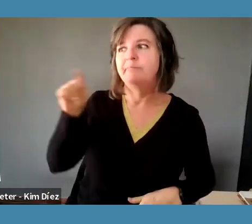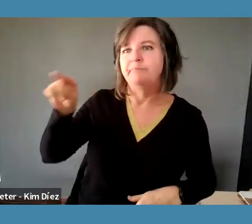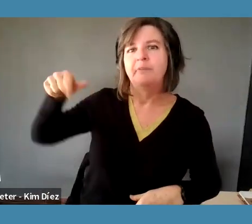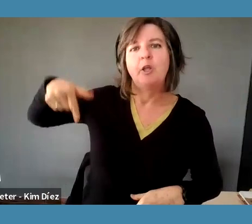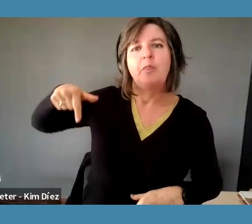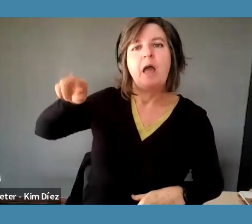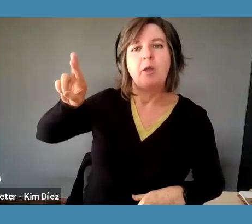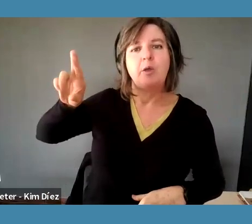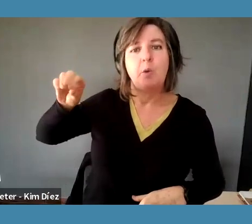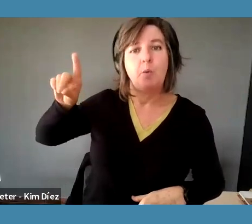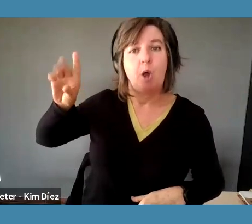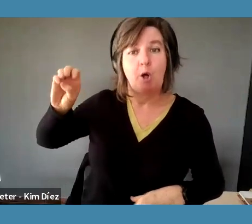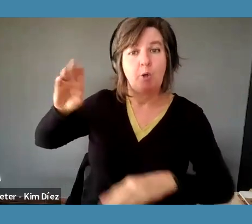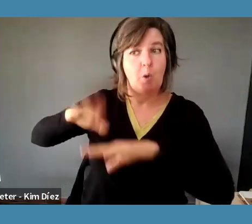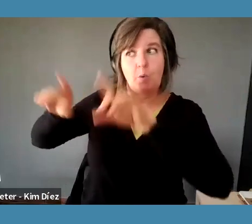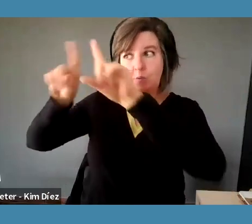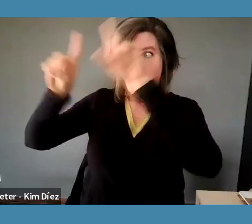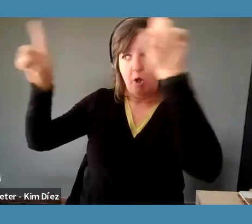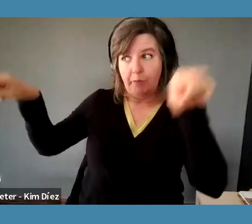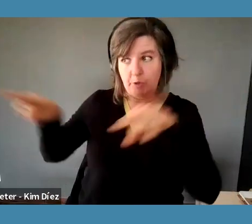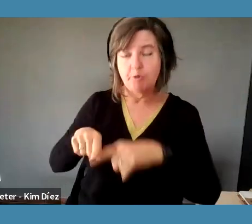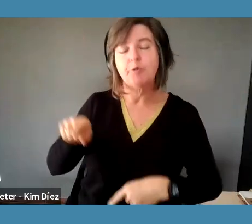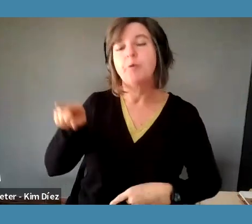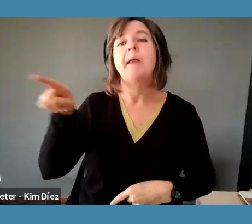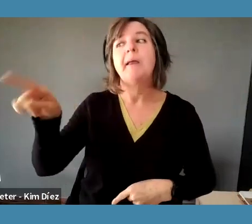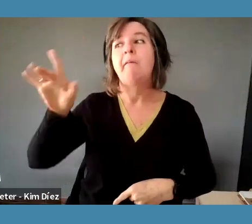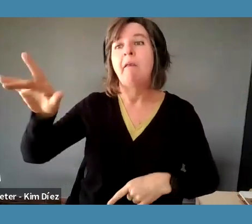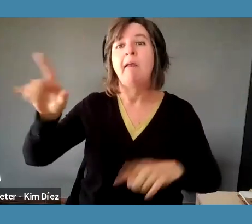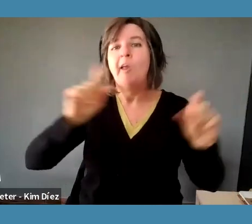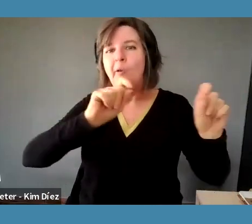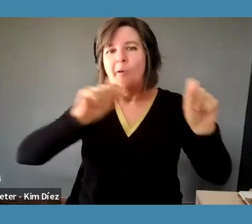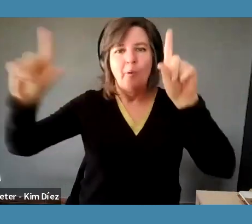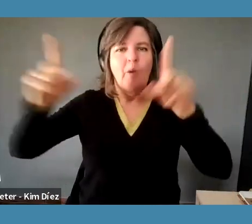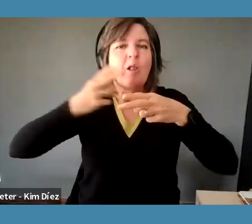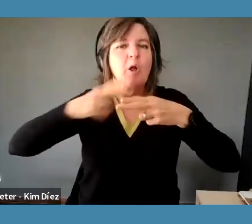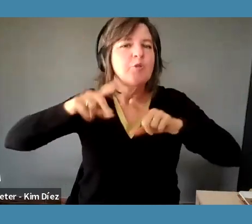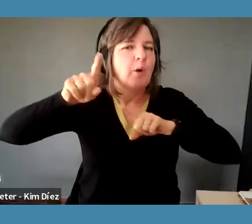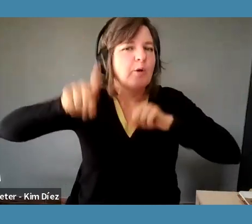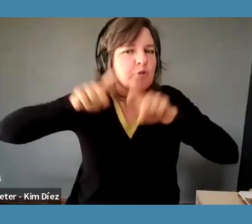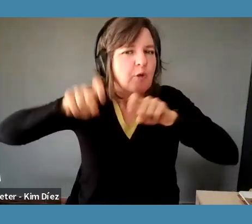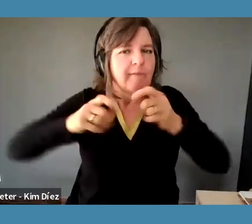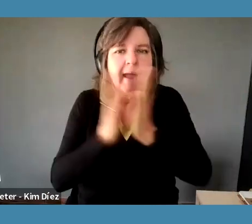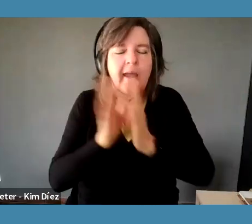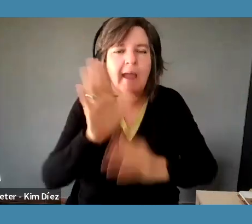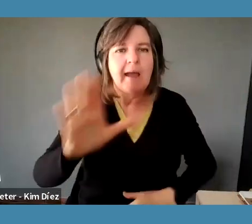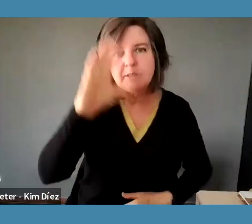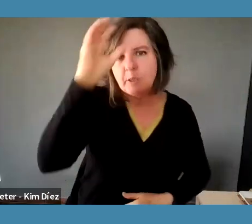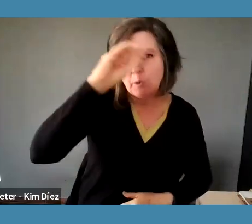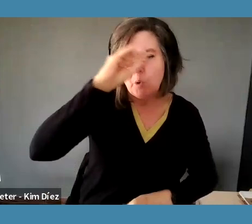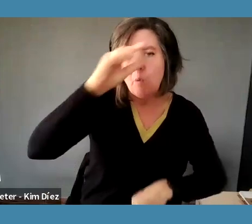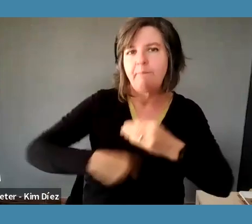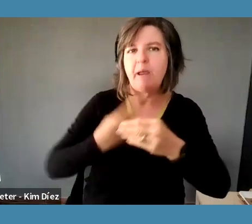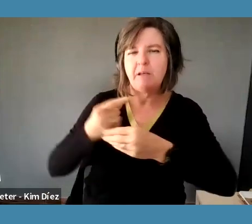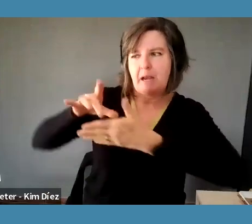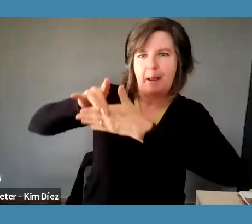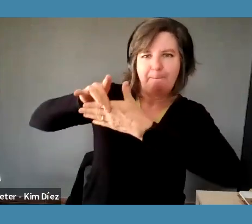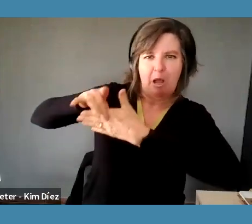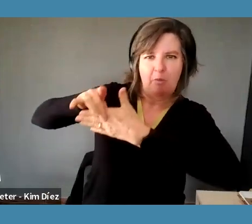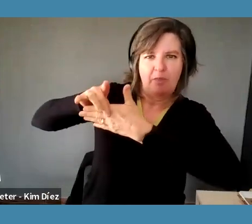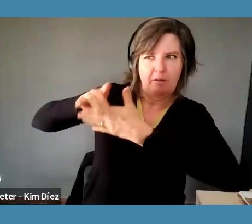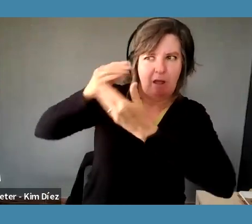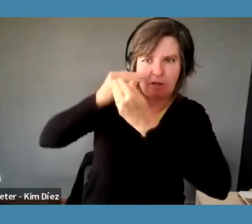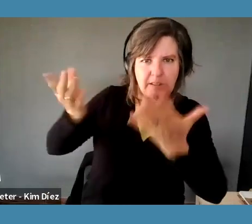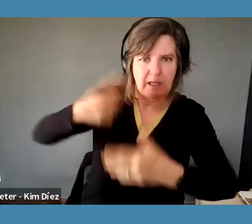the screen. It will take you to a short survey asking for your opinion on the content that we presented